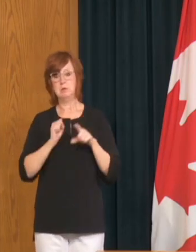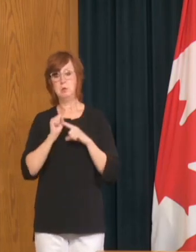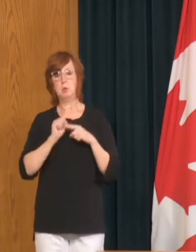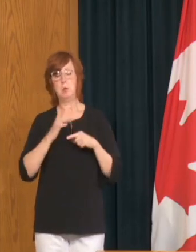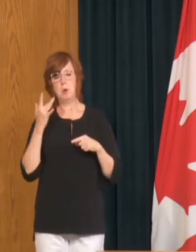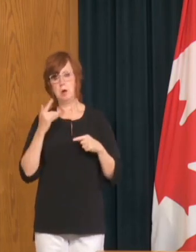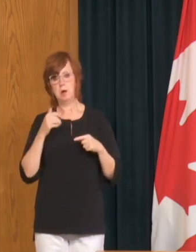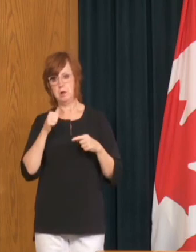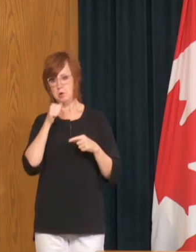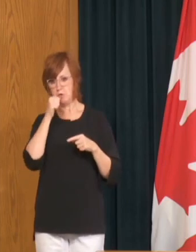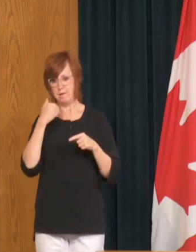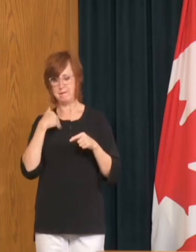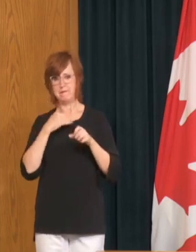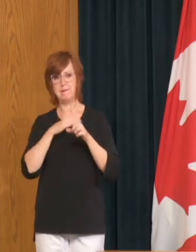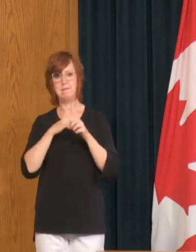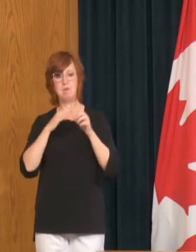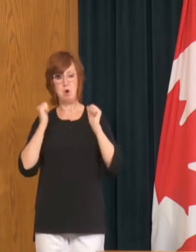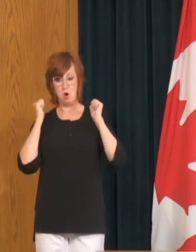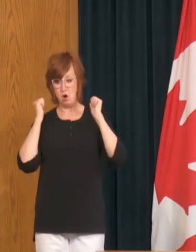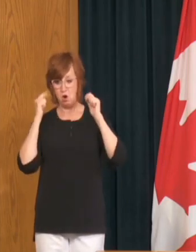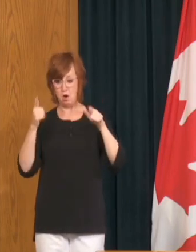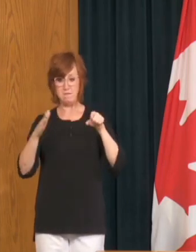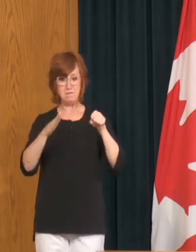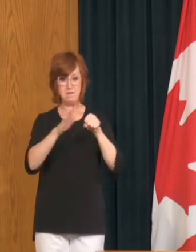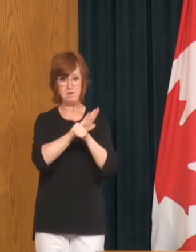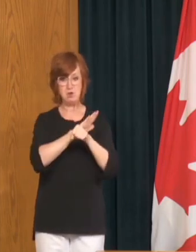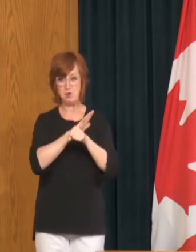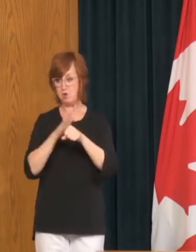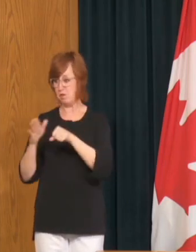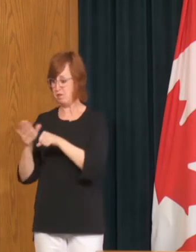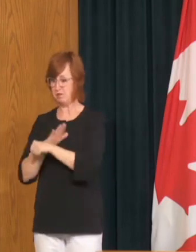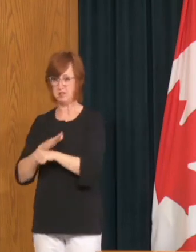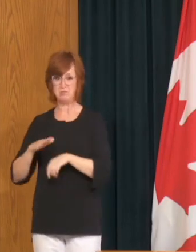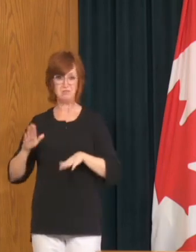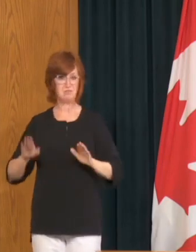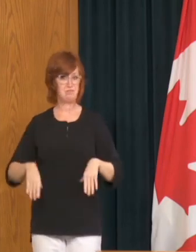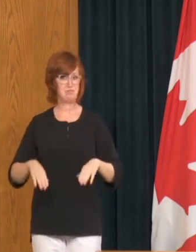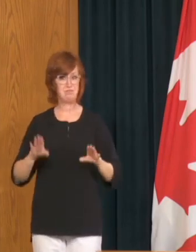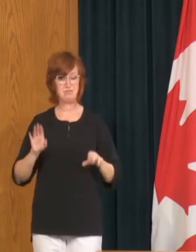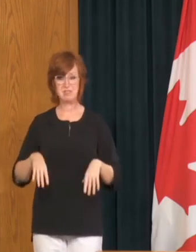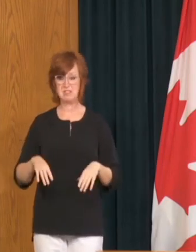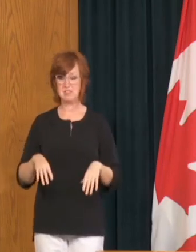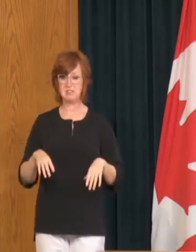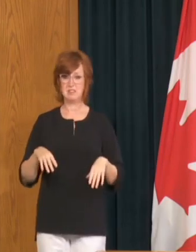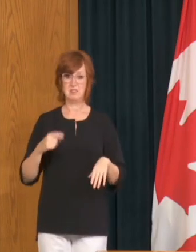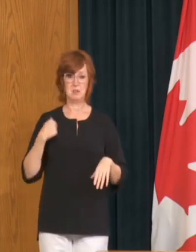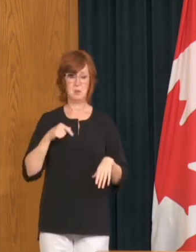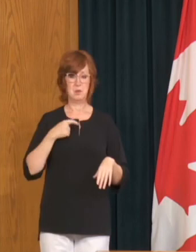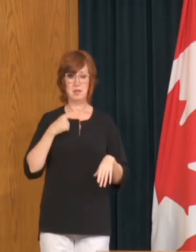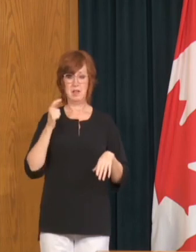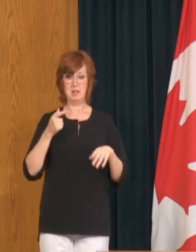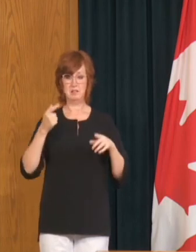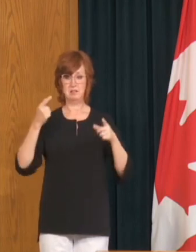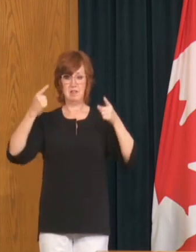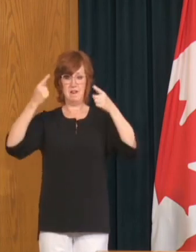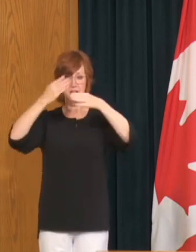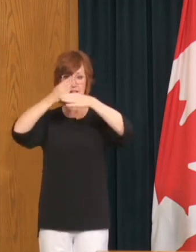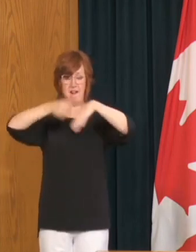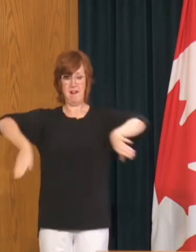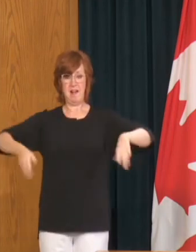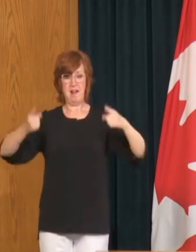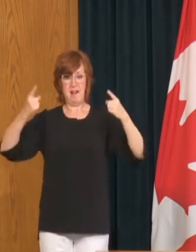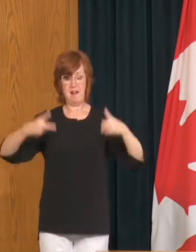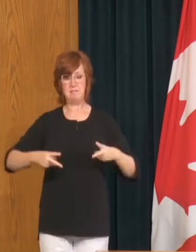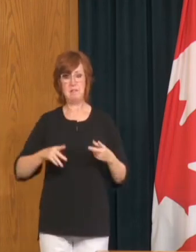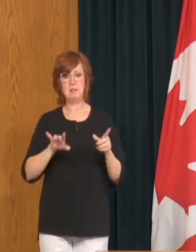We all work together, and we weren't always together. Even our caucus meetings were divided up into a number of rooms,